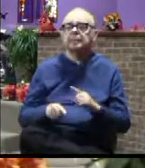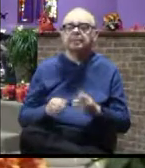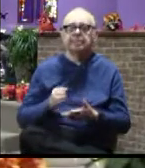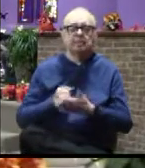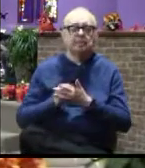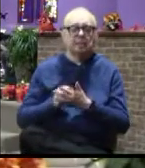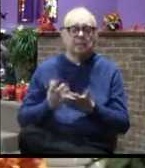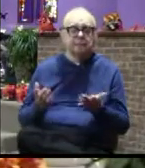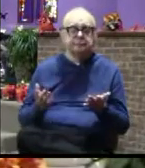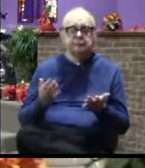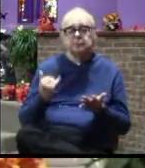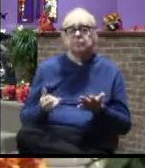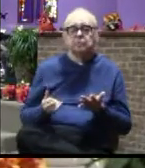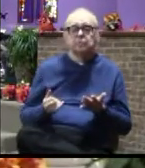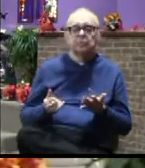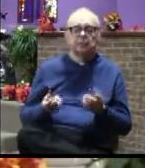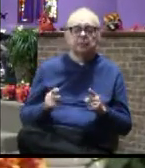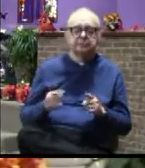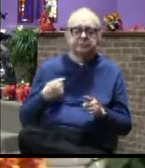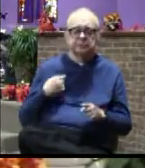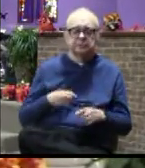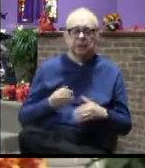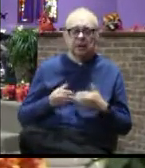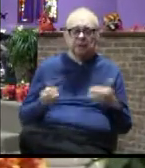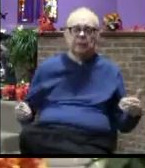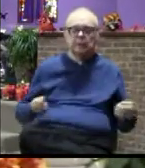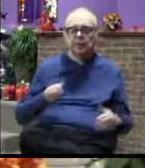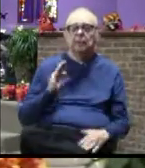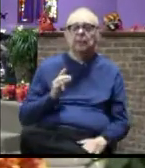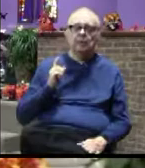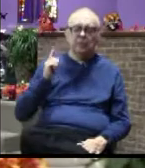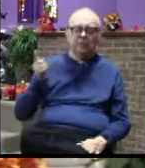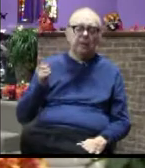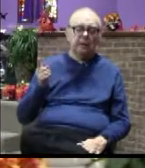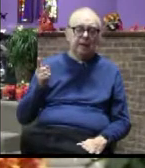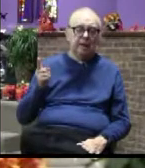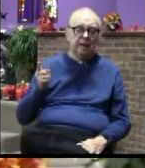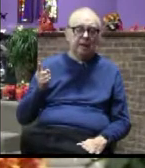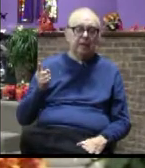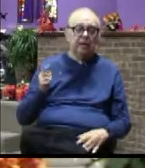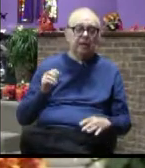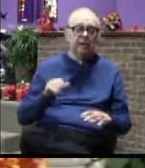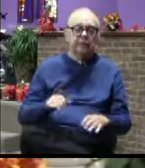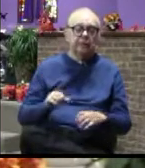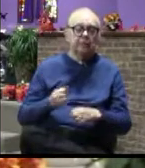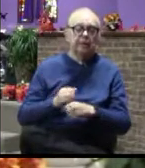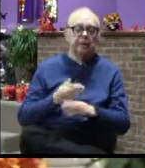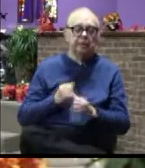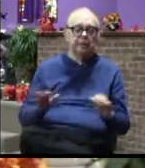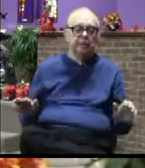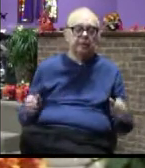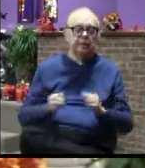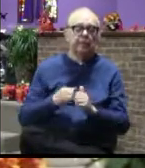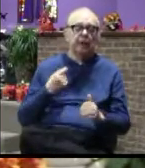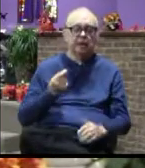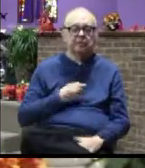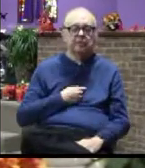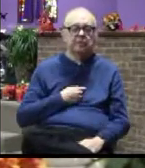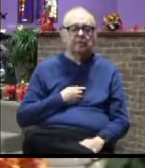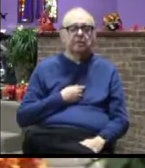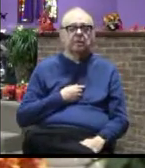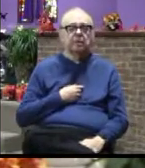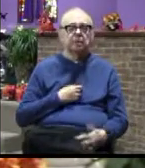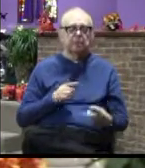can't he can't help but be our God because why when we were alienated from God he still makes peace with us number two out of here